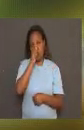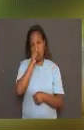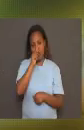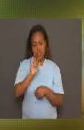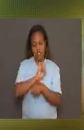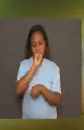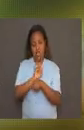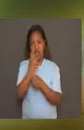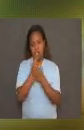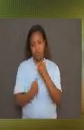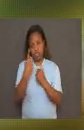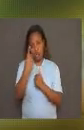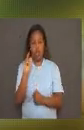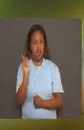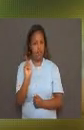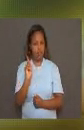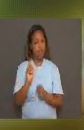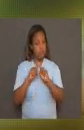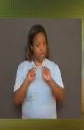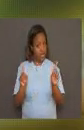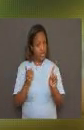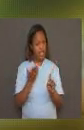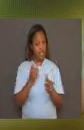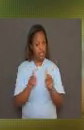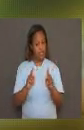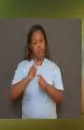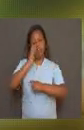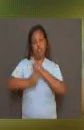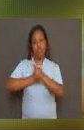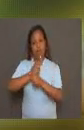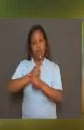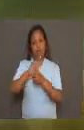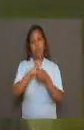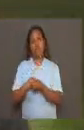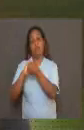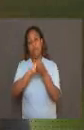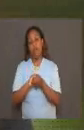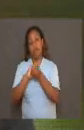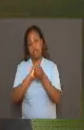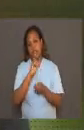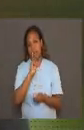Ethiopia, but also of the global community.